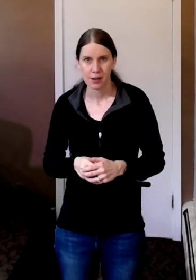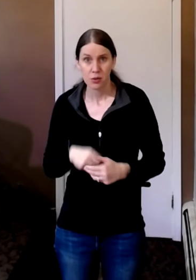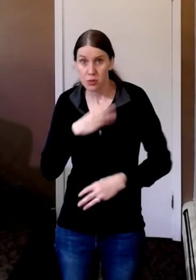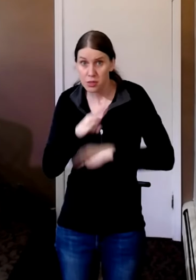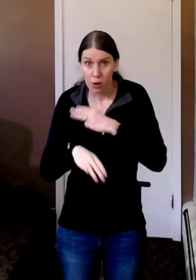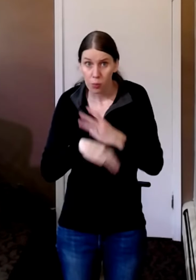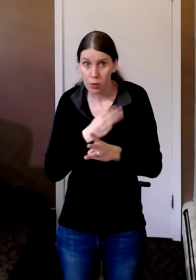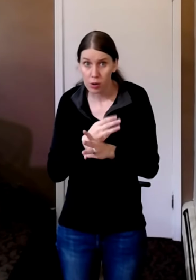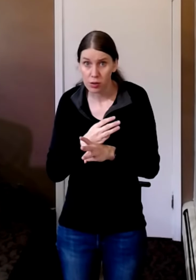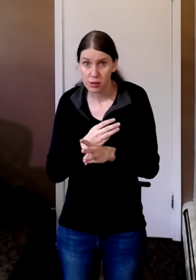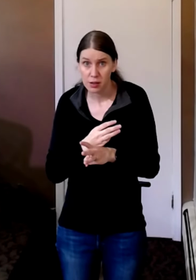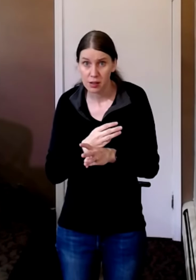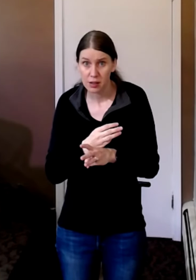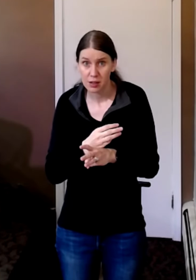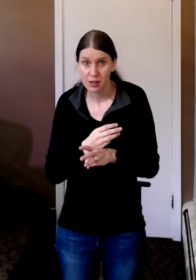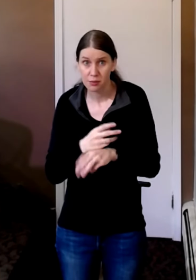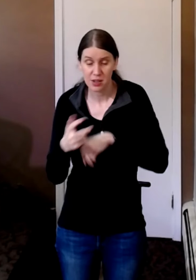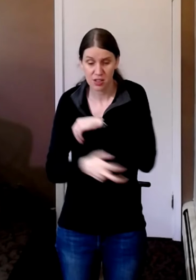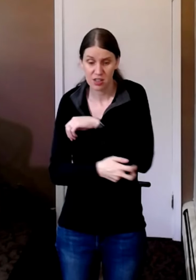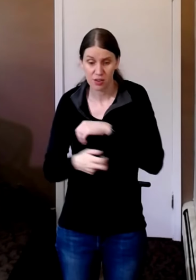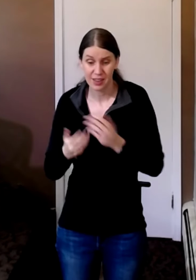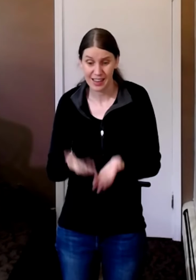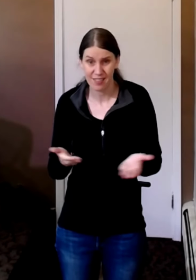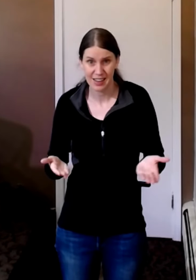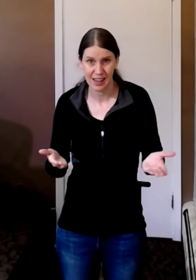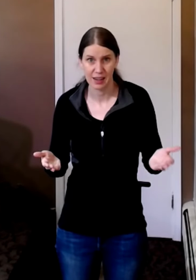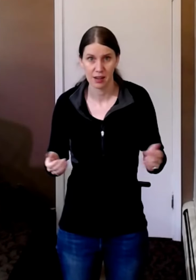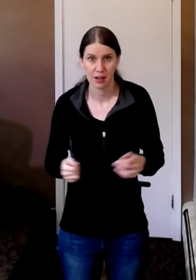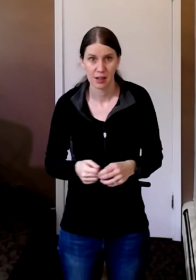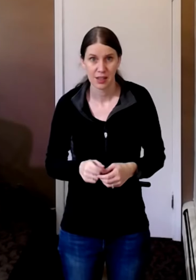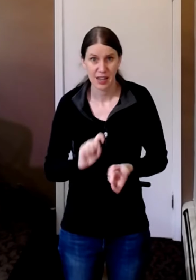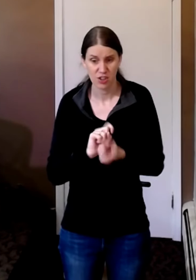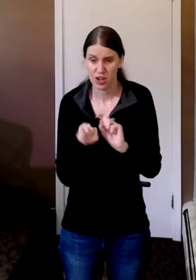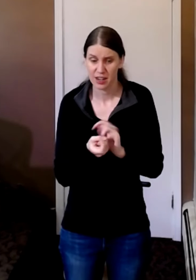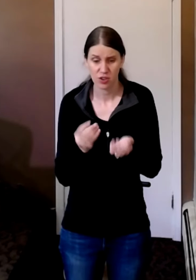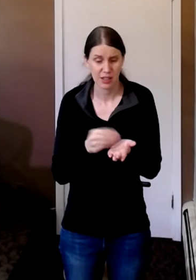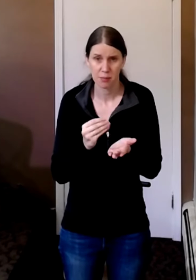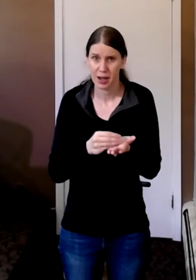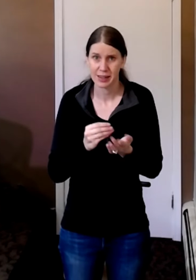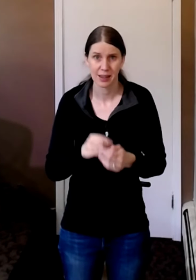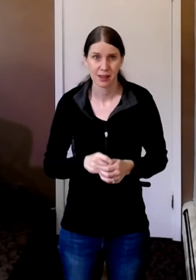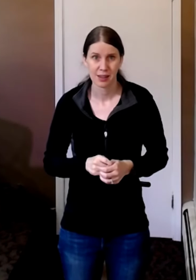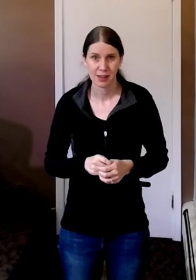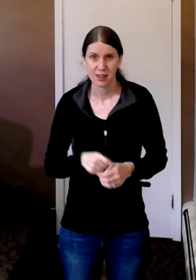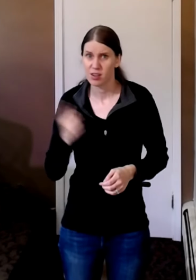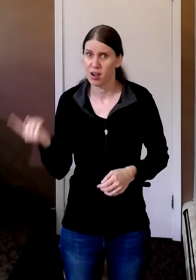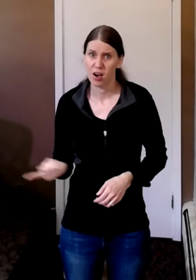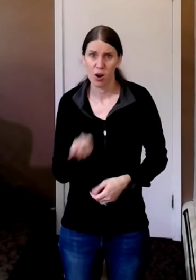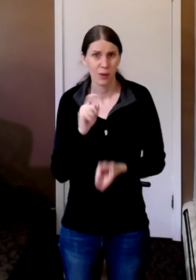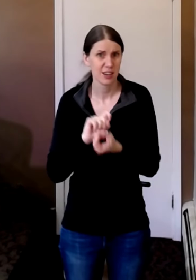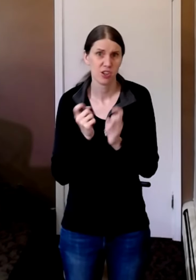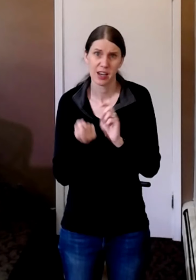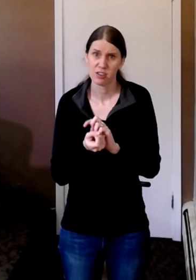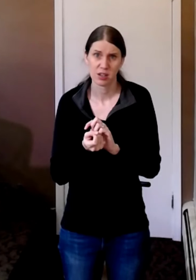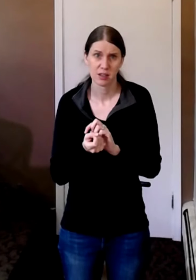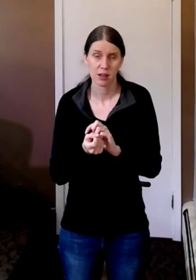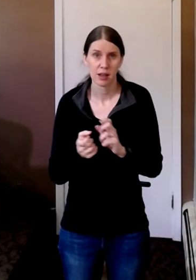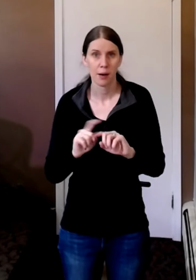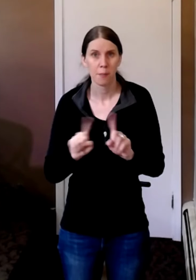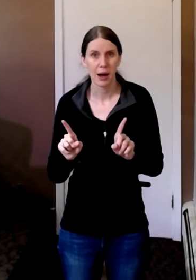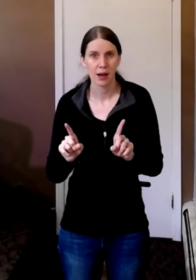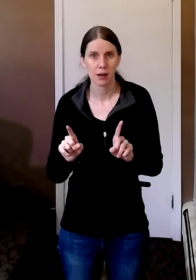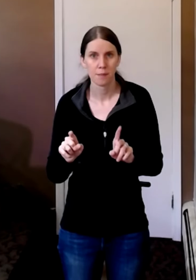them before, just in currency exchanges and changes like that. I mean, it's rampant around the world.